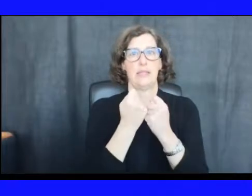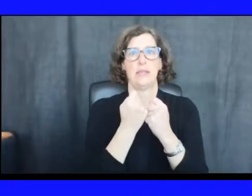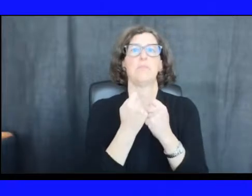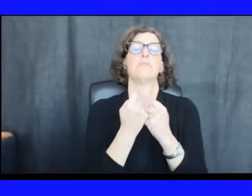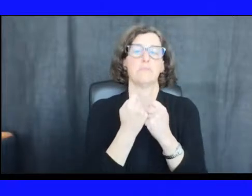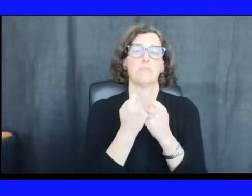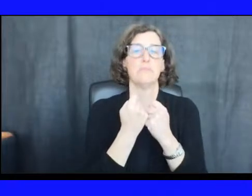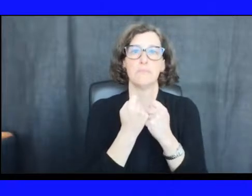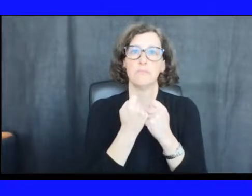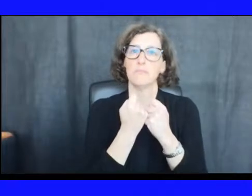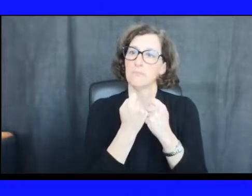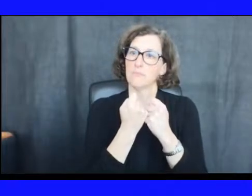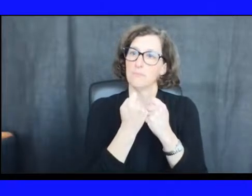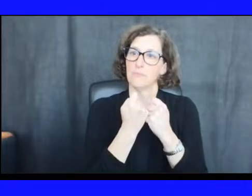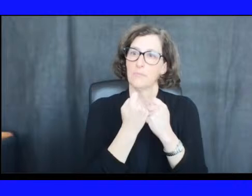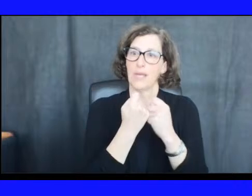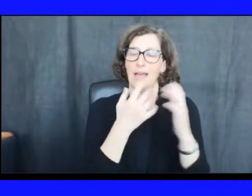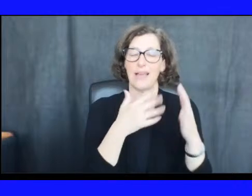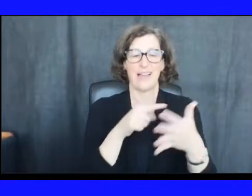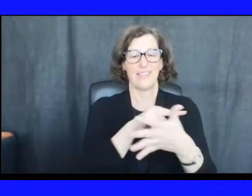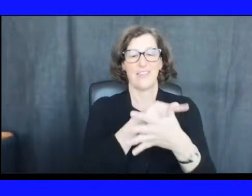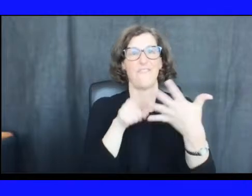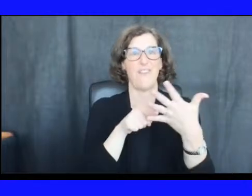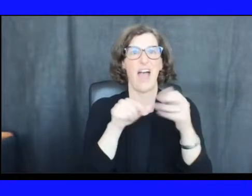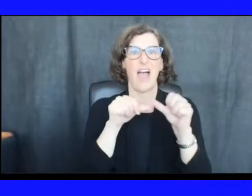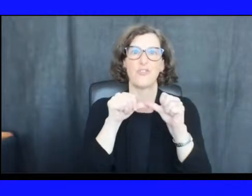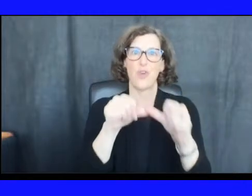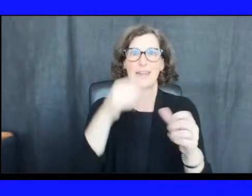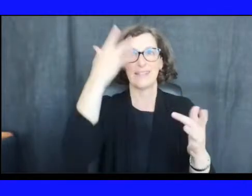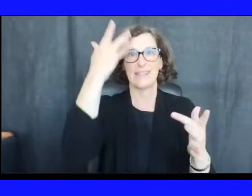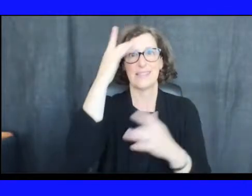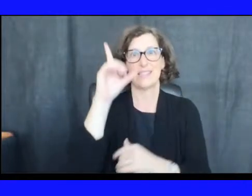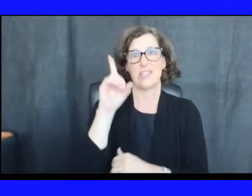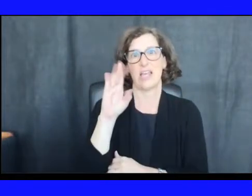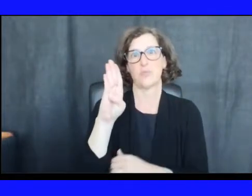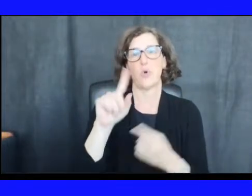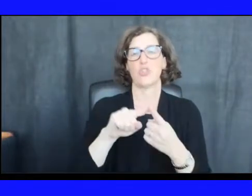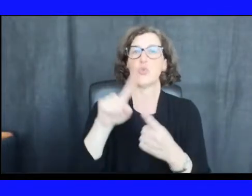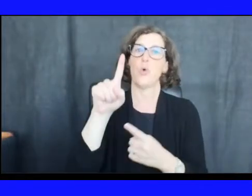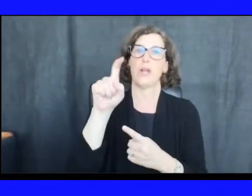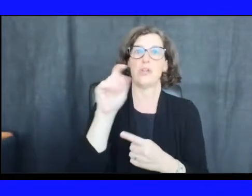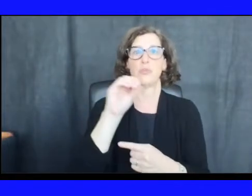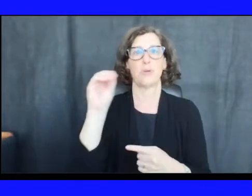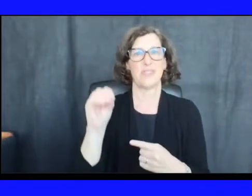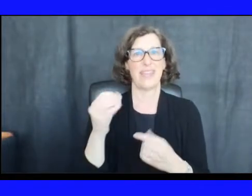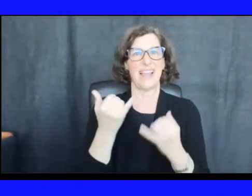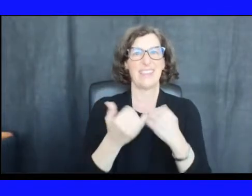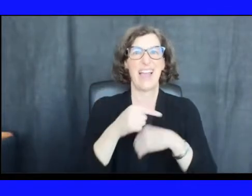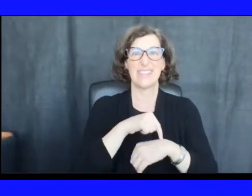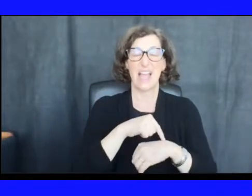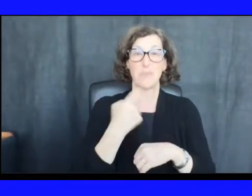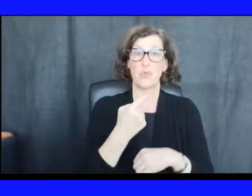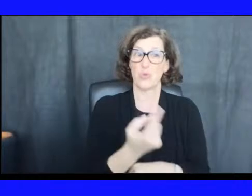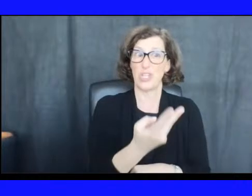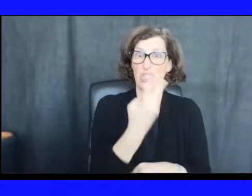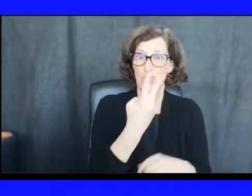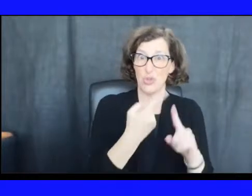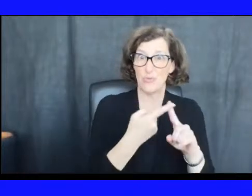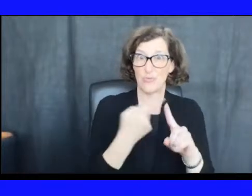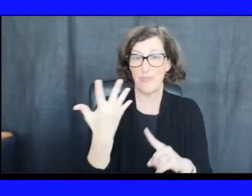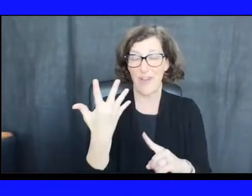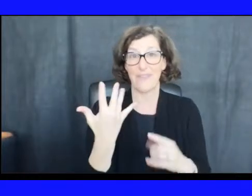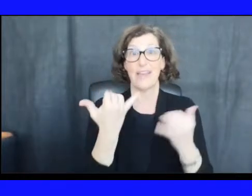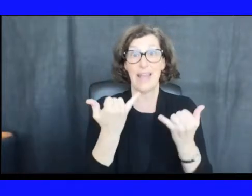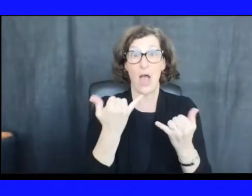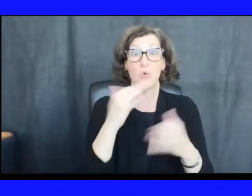100%. And so working with the Equity and Access Council and Nicola's leadership of now